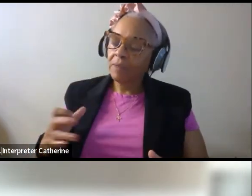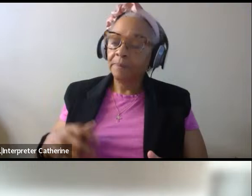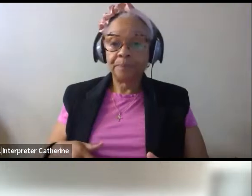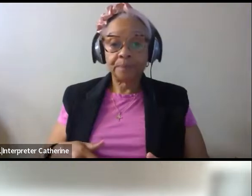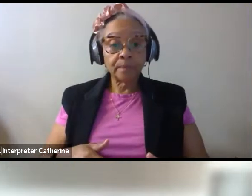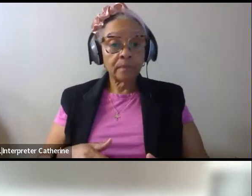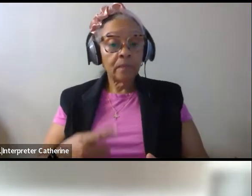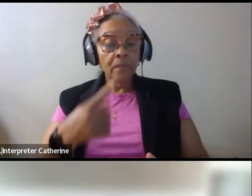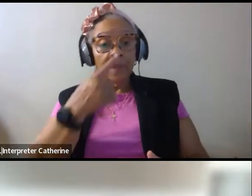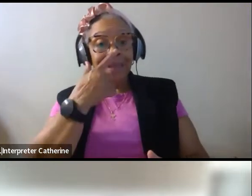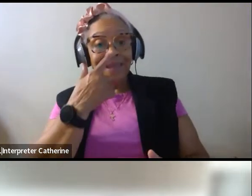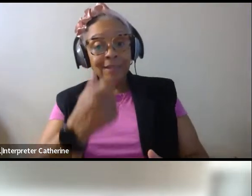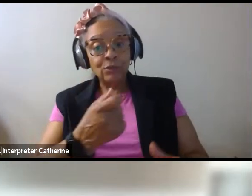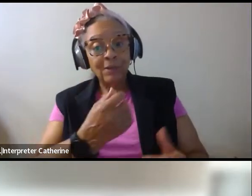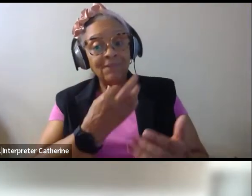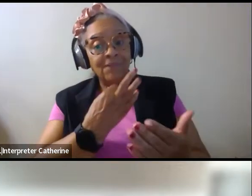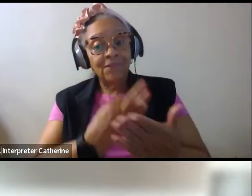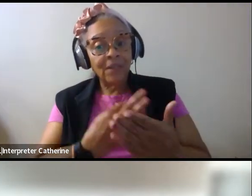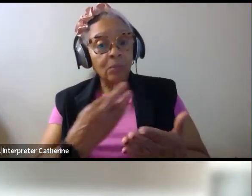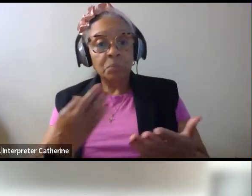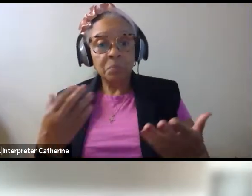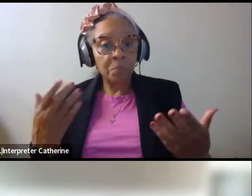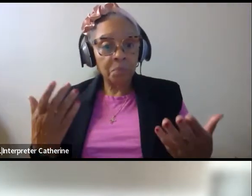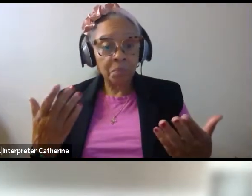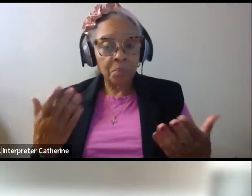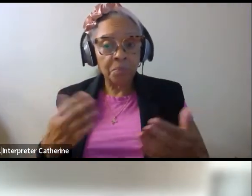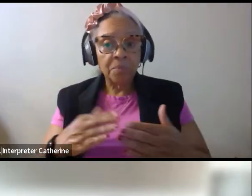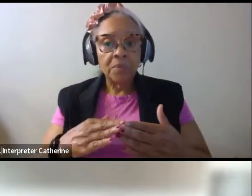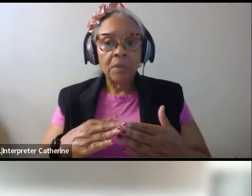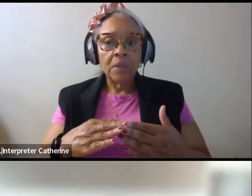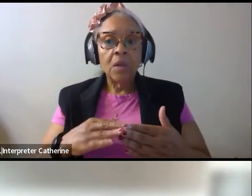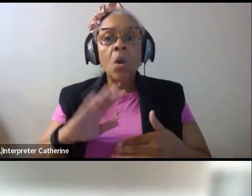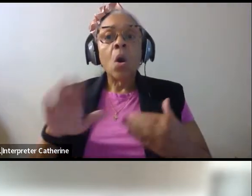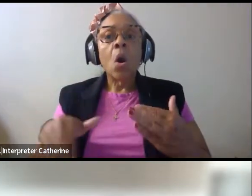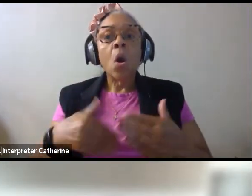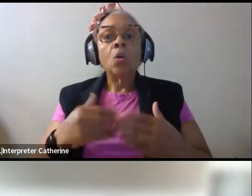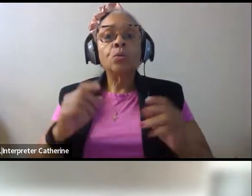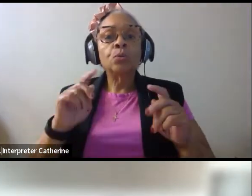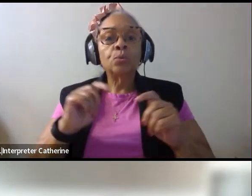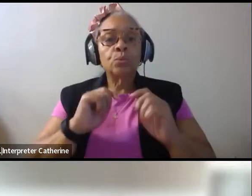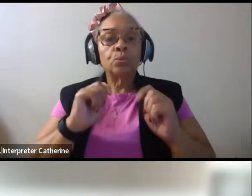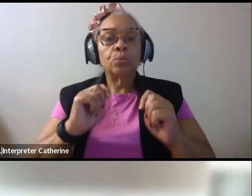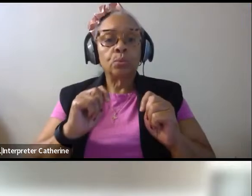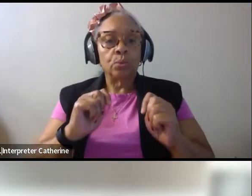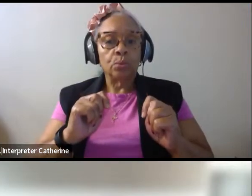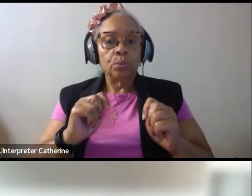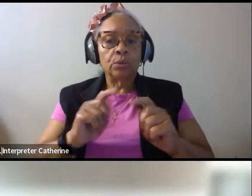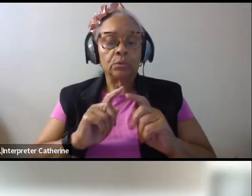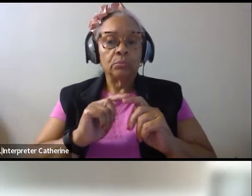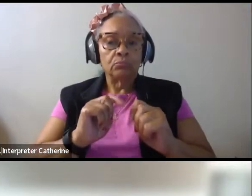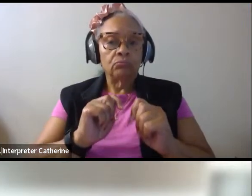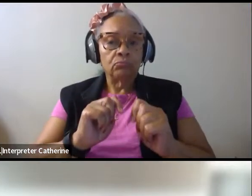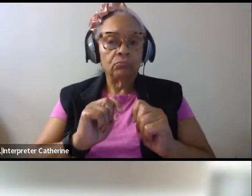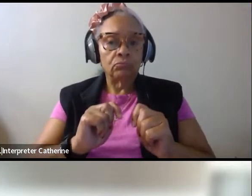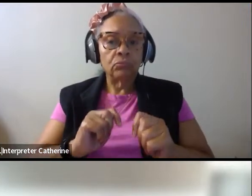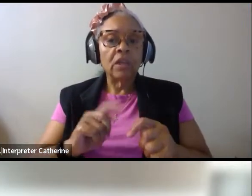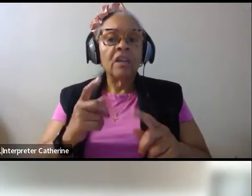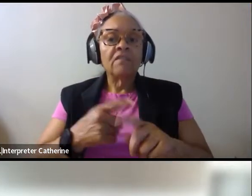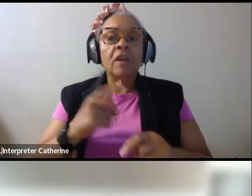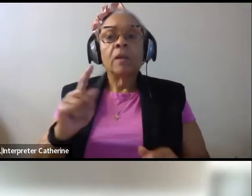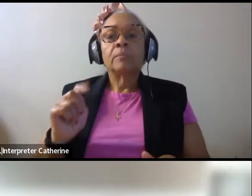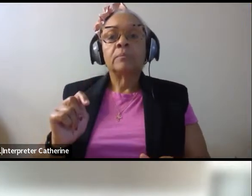one interesting fact is that all the tutors here for today are actually from